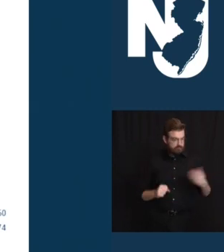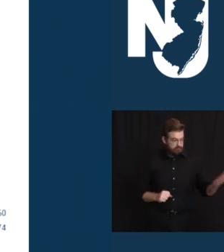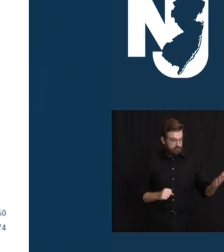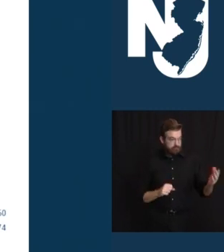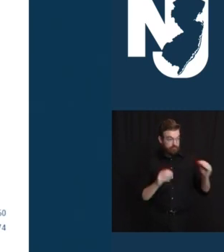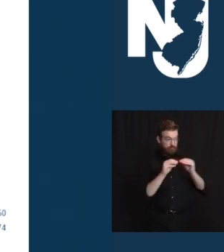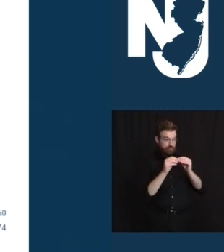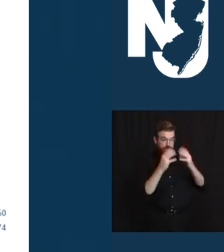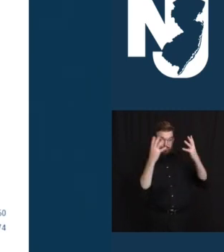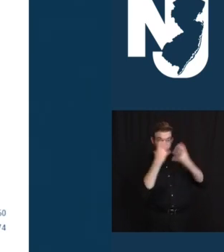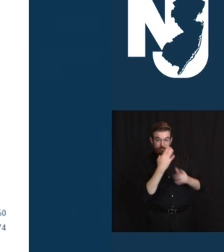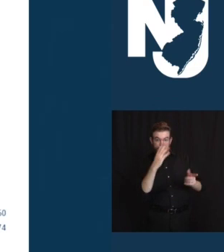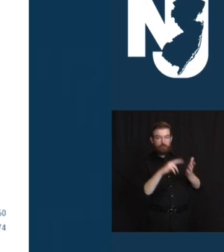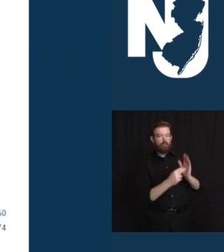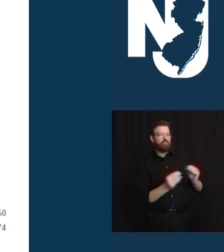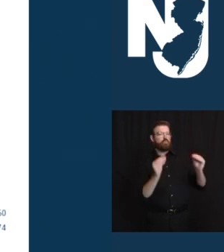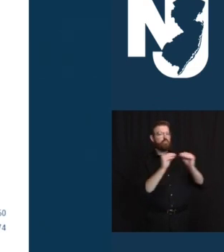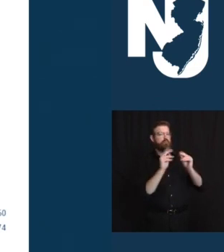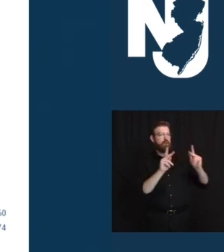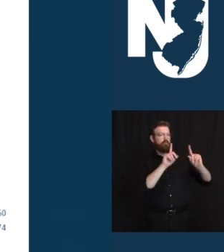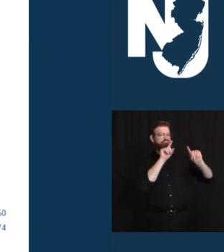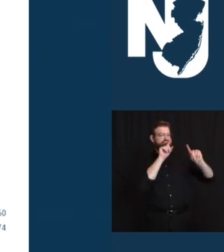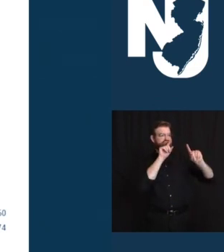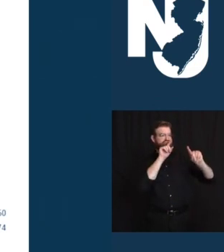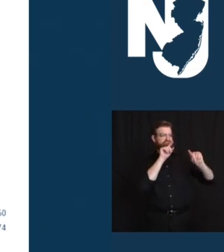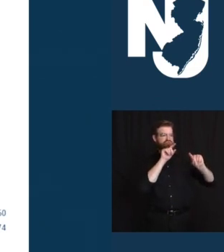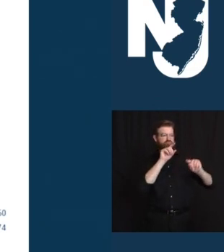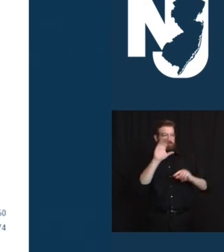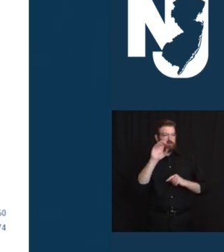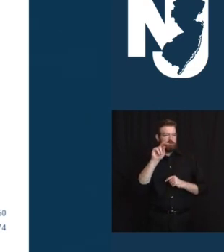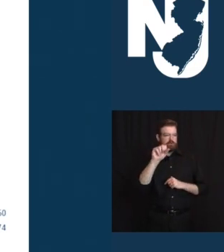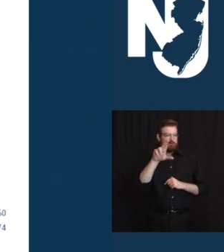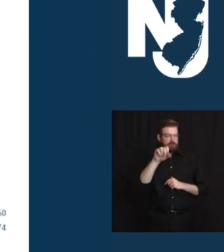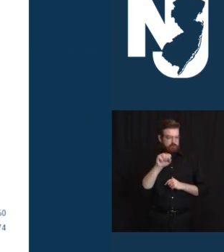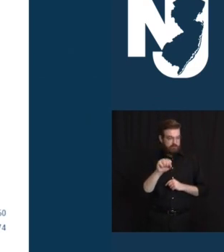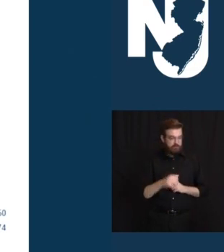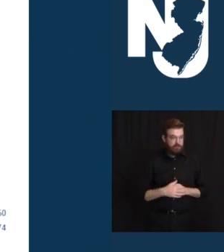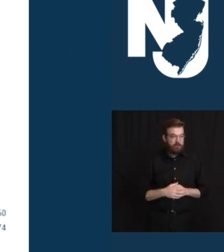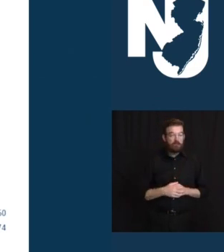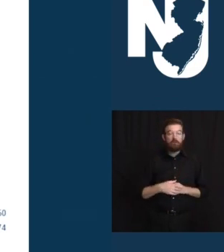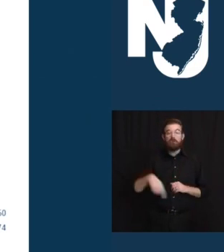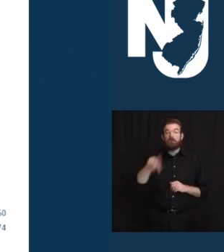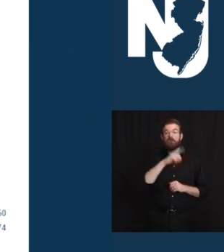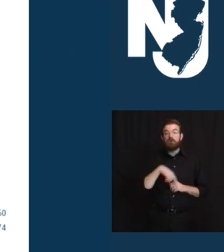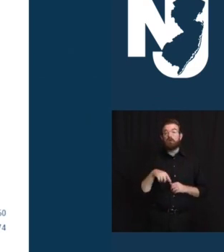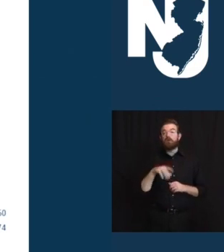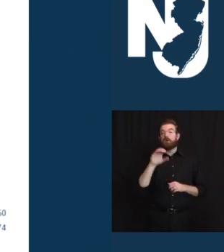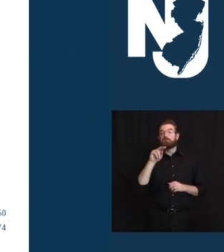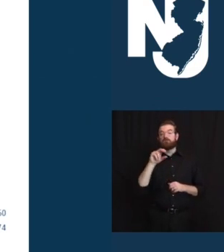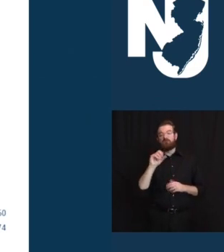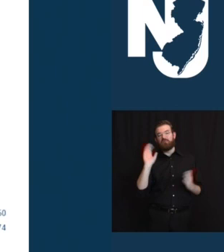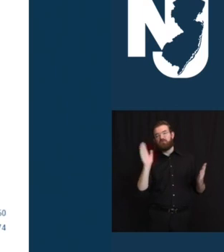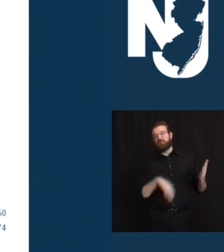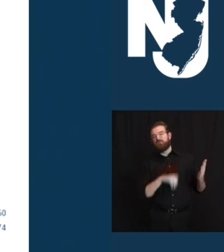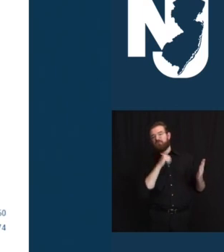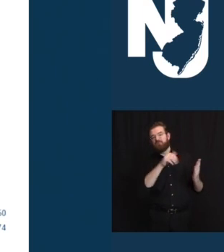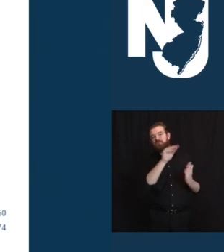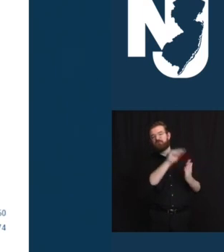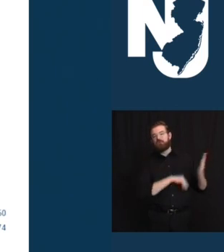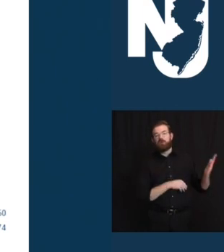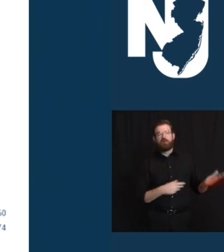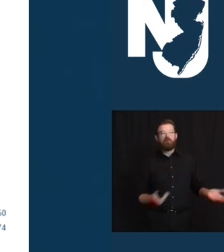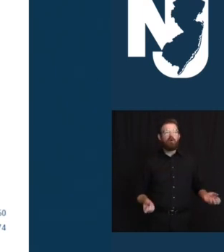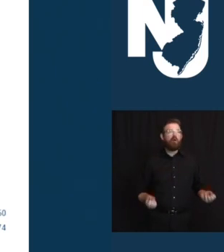residents who have responded. The census is more than just a head count that determines how many members of Congress we get, although it does do